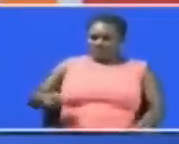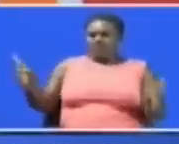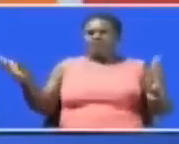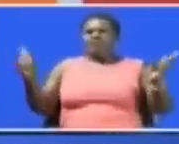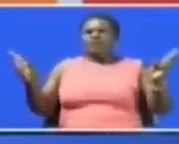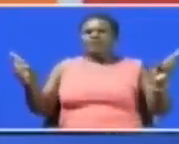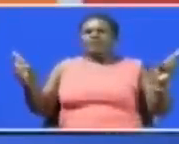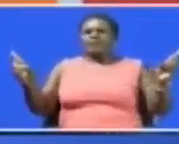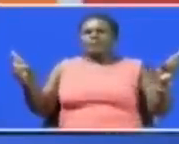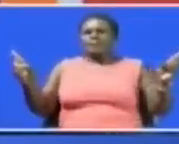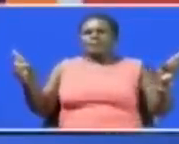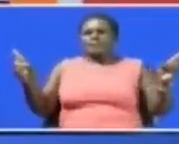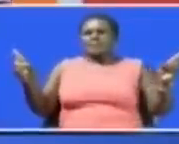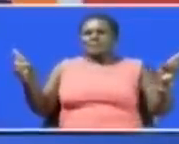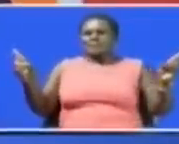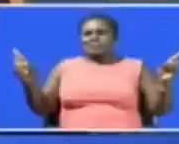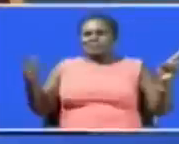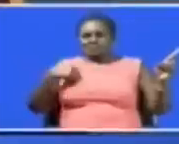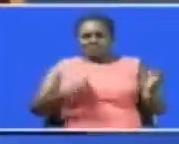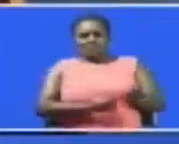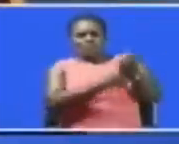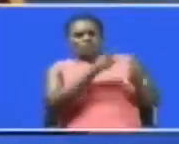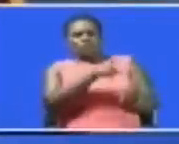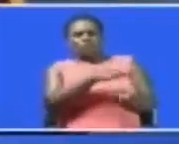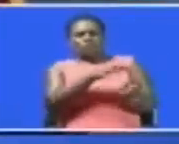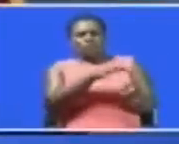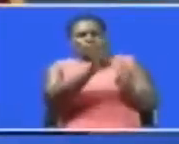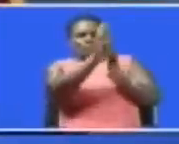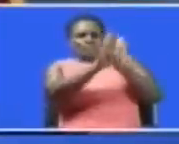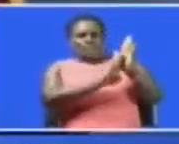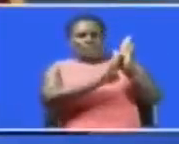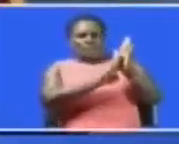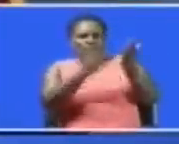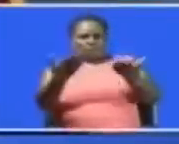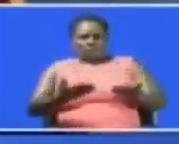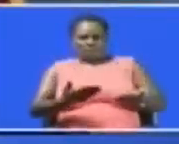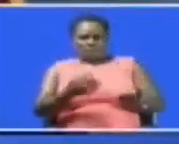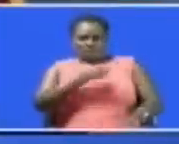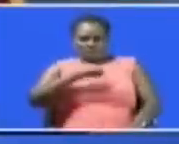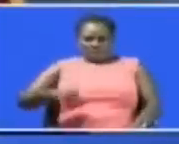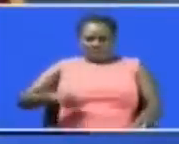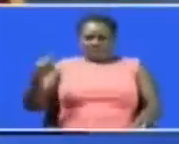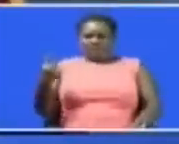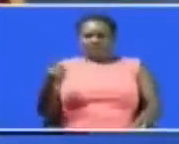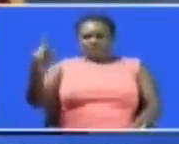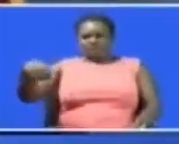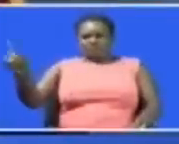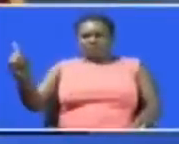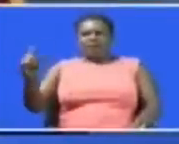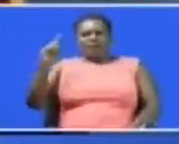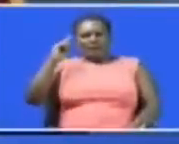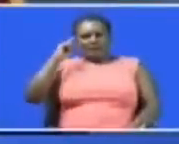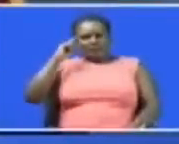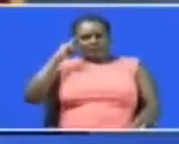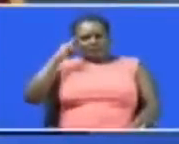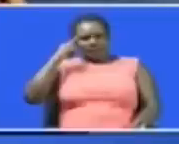are ready to take up the fight. I agree with you. If the bill had come to the Senate first, It would have passed. It would have passed. I think so. Yeah.